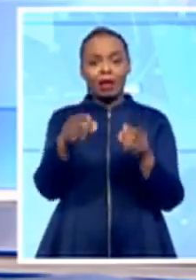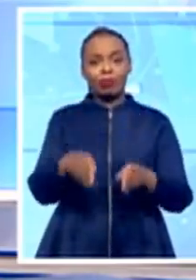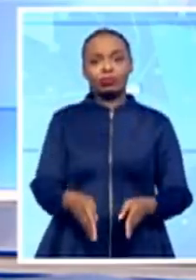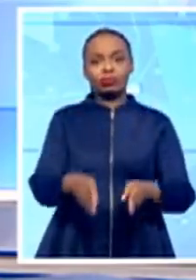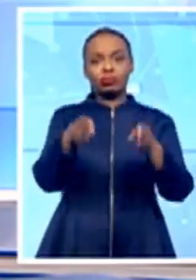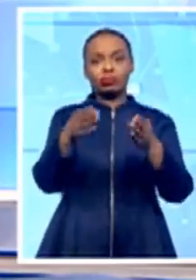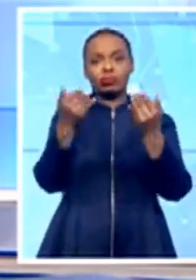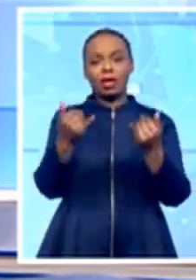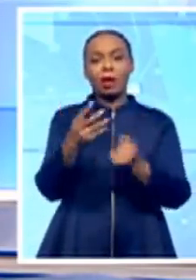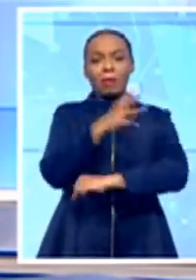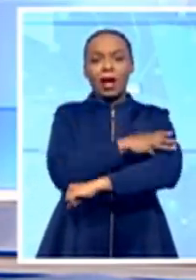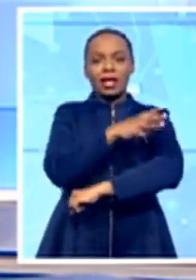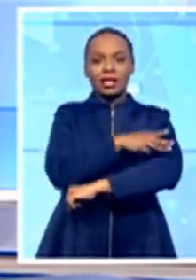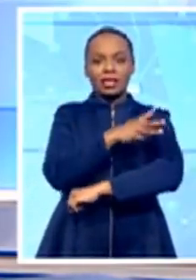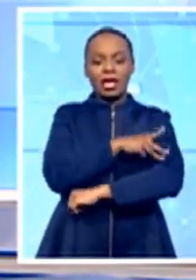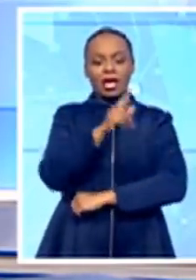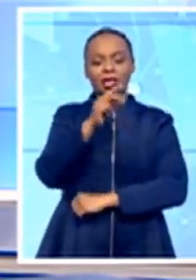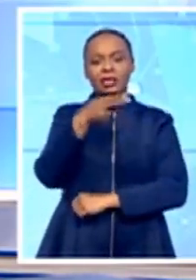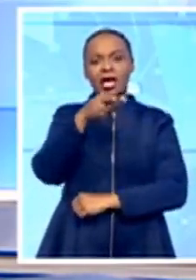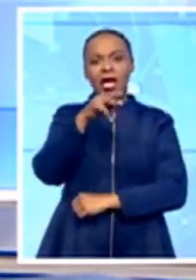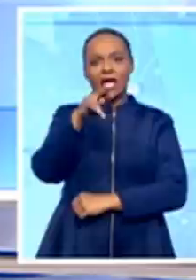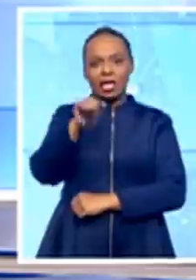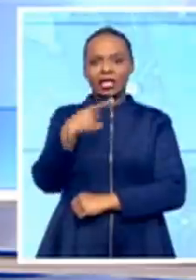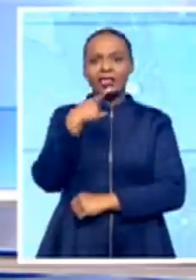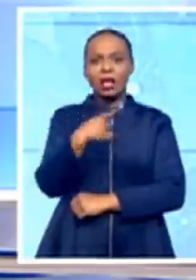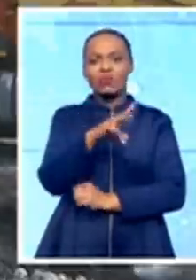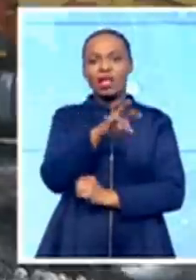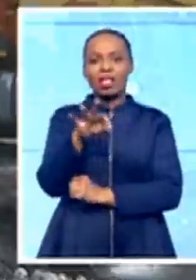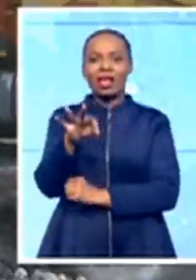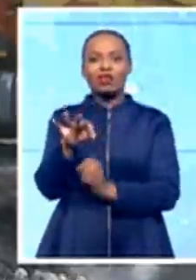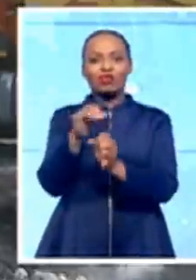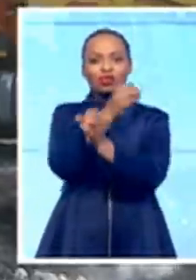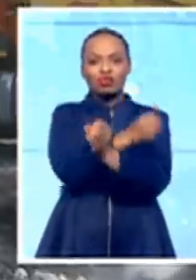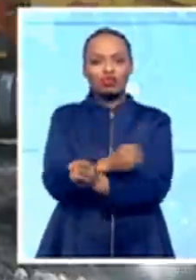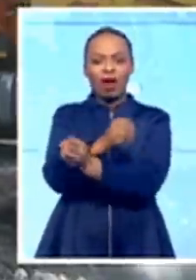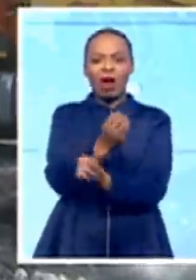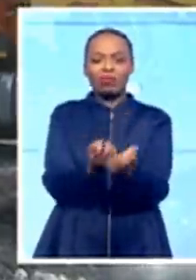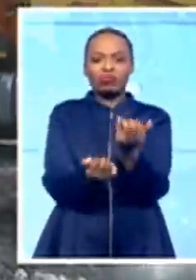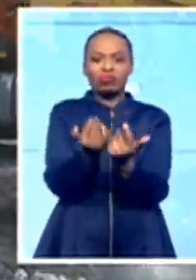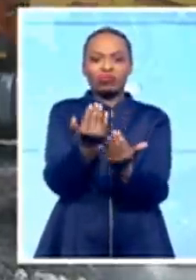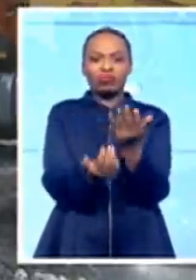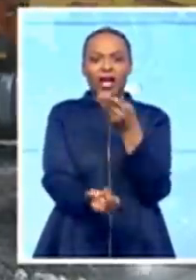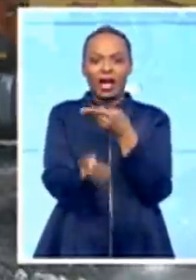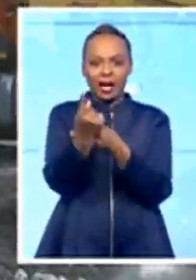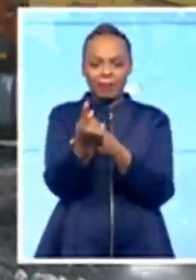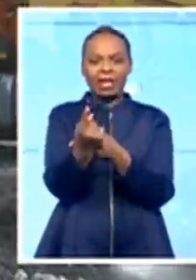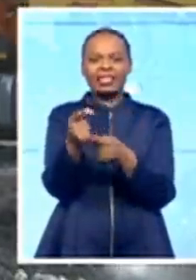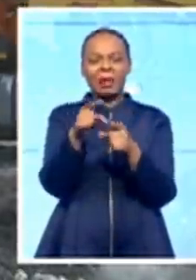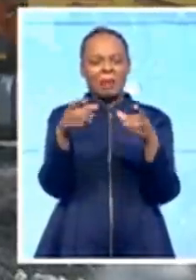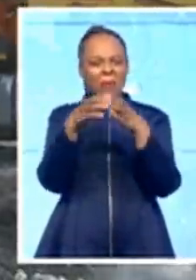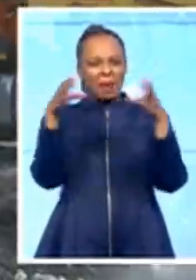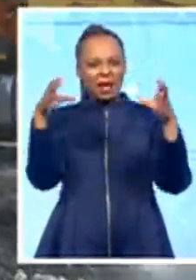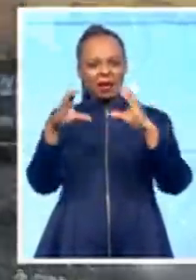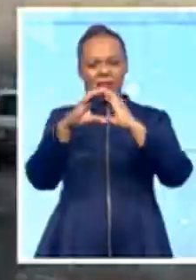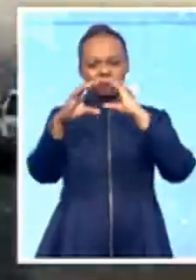that about 23 trucks were set alight, including a tanker. So we will get you the very live, these are live visuals now.